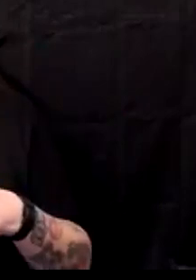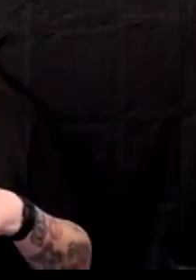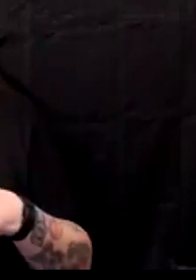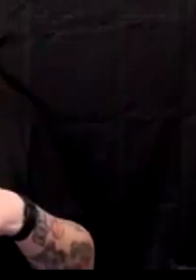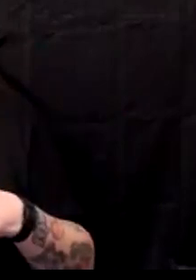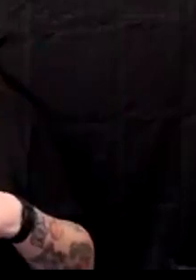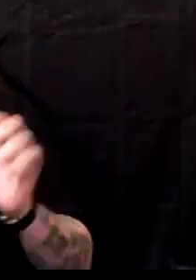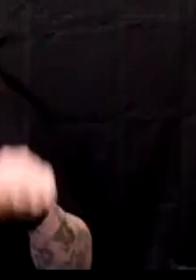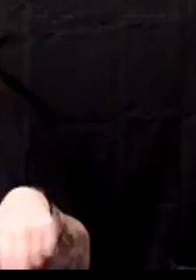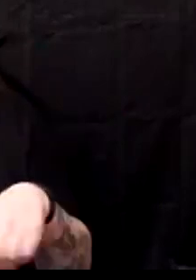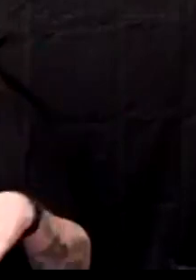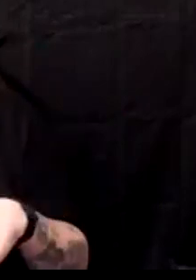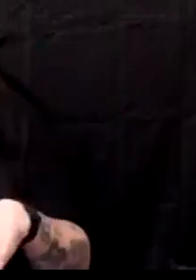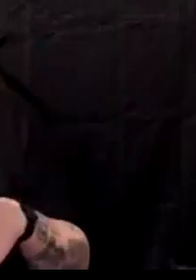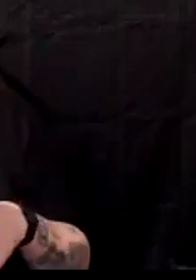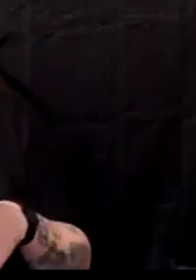to them if you want to.